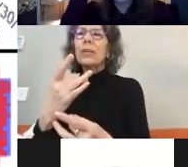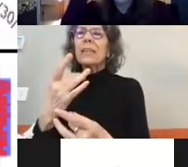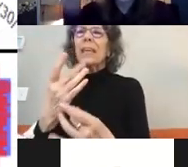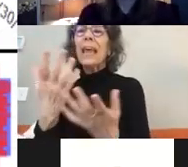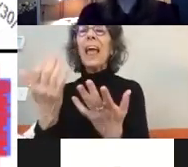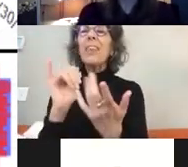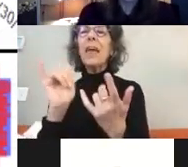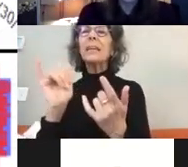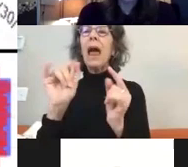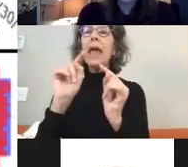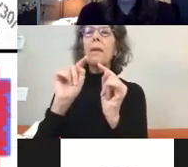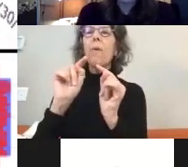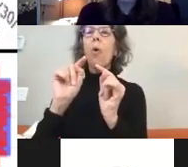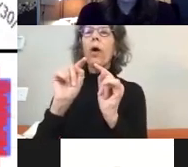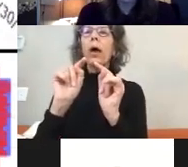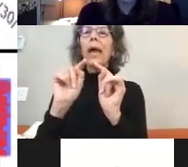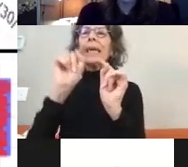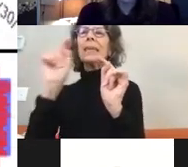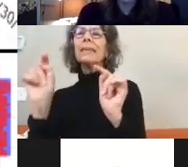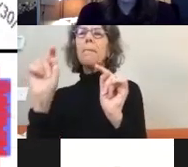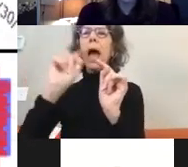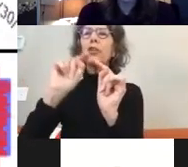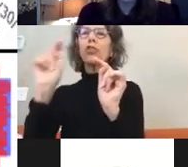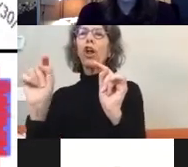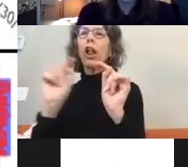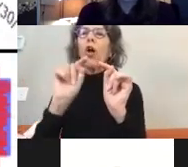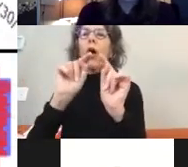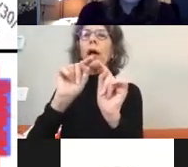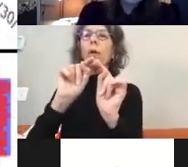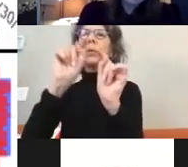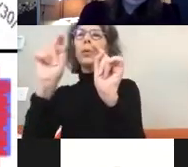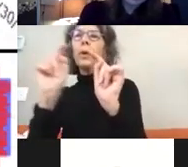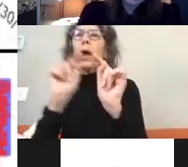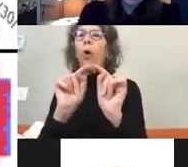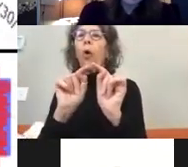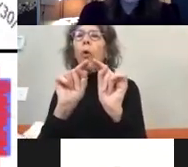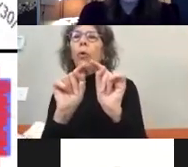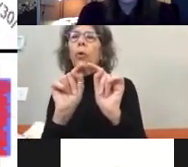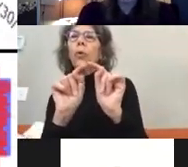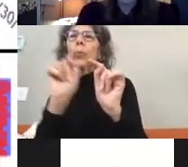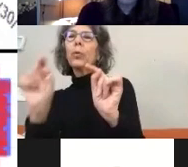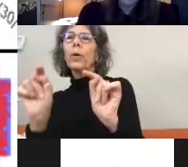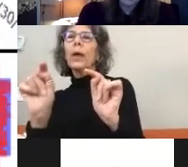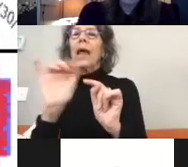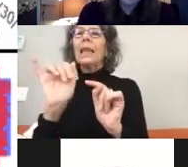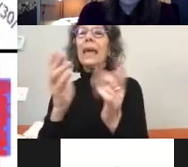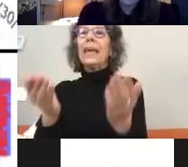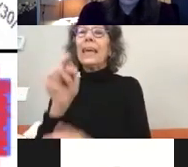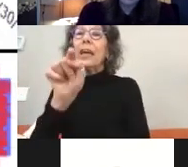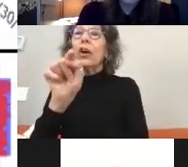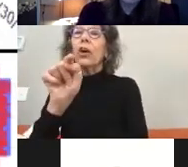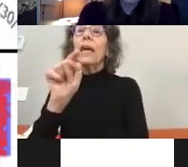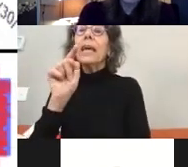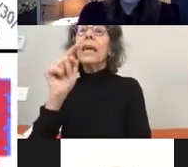semi-circle kind of thing, or half a circle or a quarter of a circle. Like he goes to sleep at like